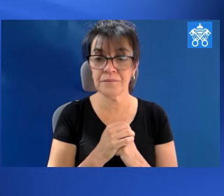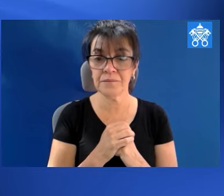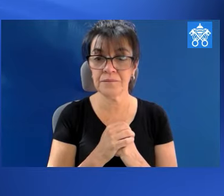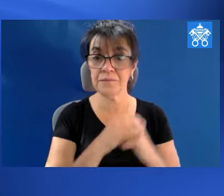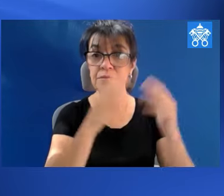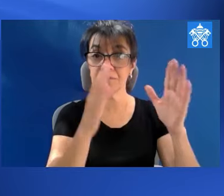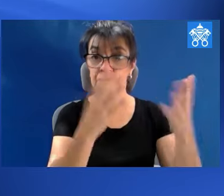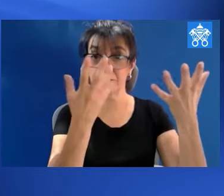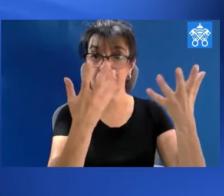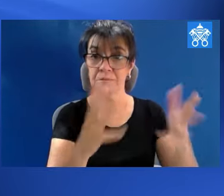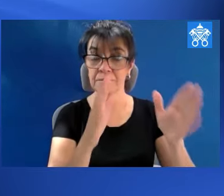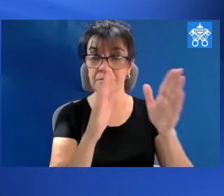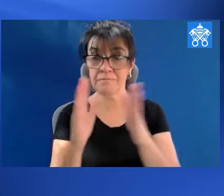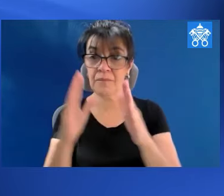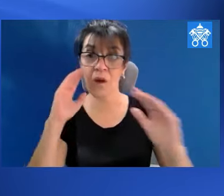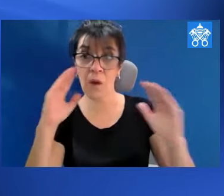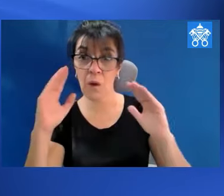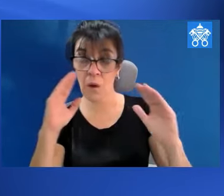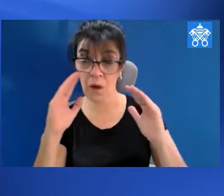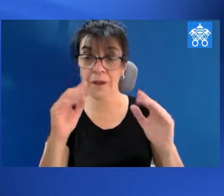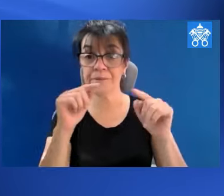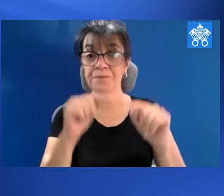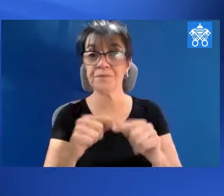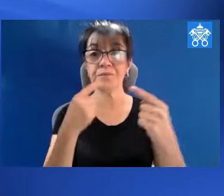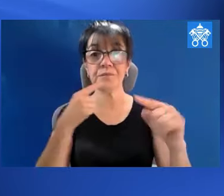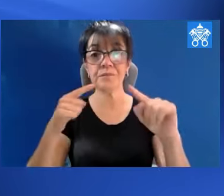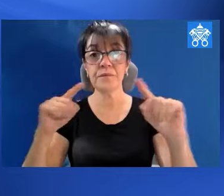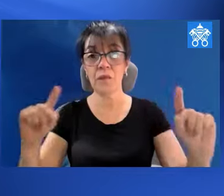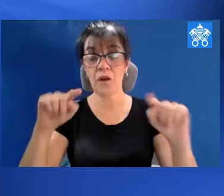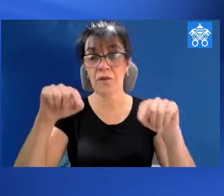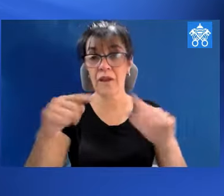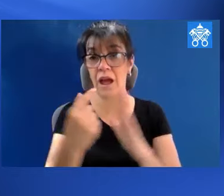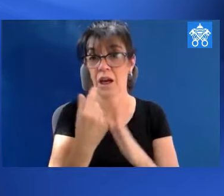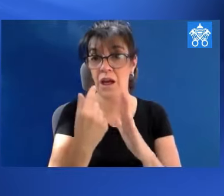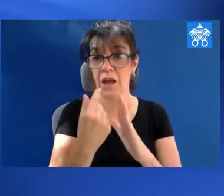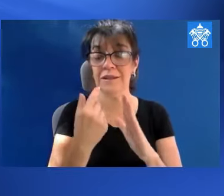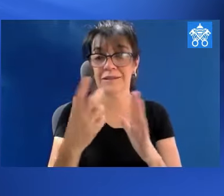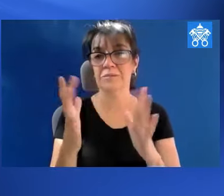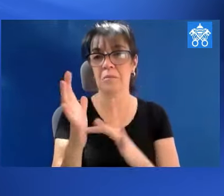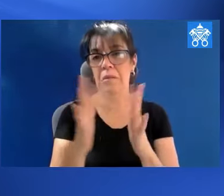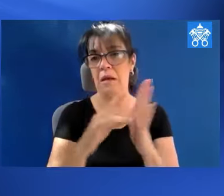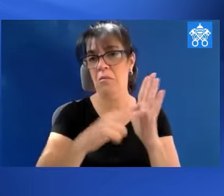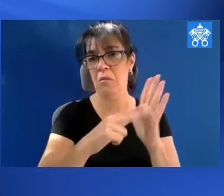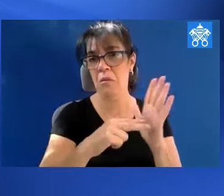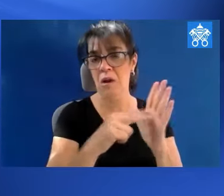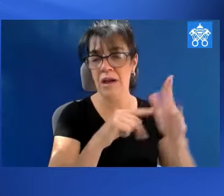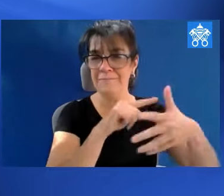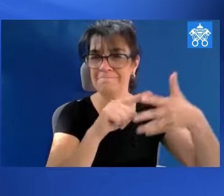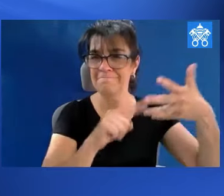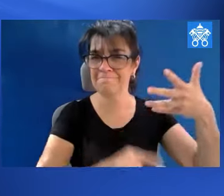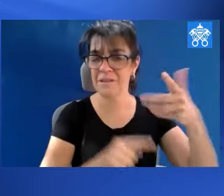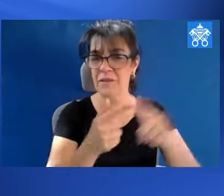And after the Pope's greeting, we'll hear the proclamation of that scripture in various